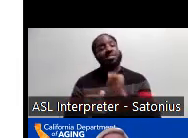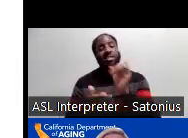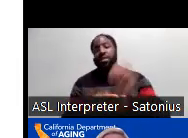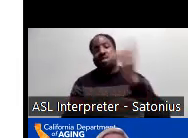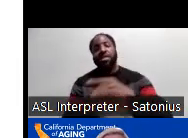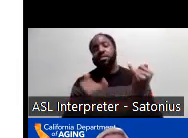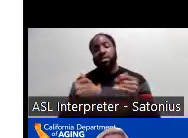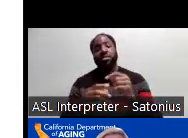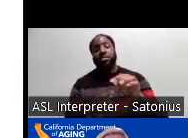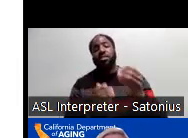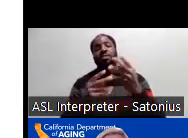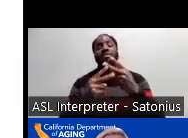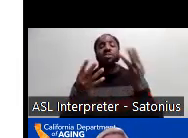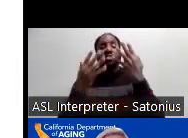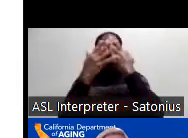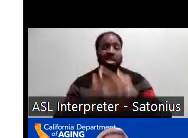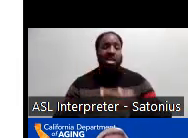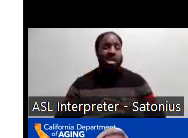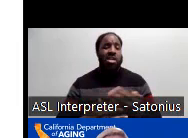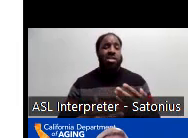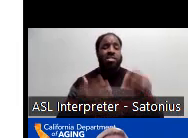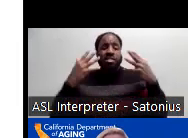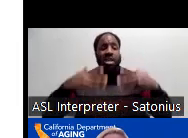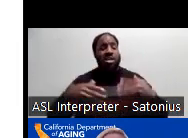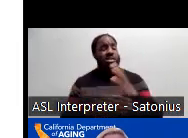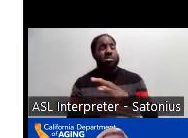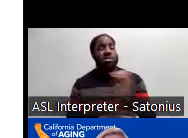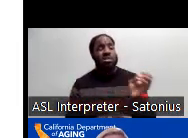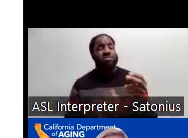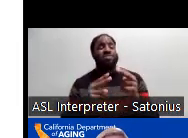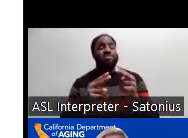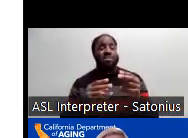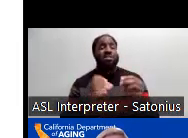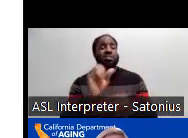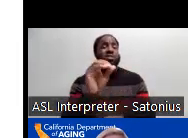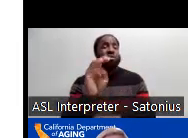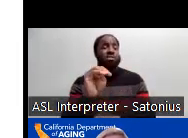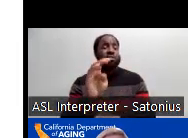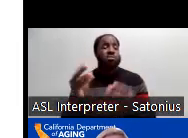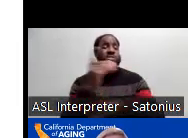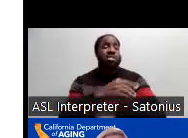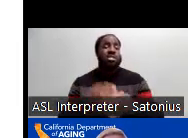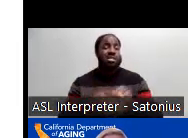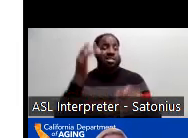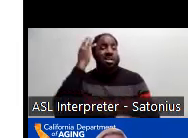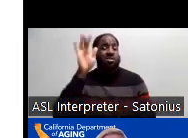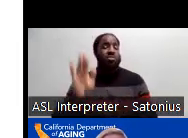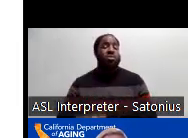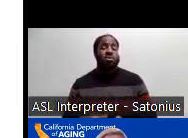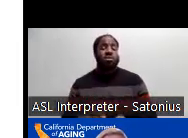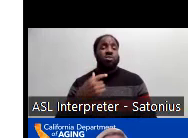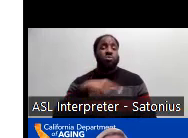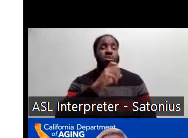is a very sad, very, very sad and somber day in California. We